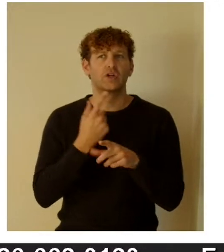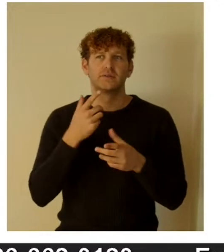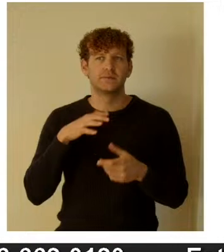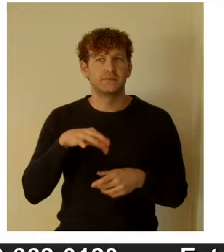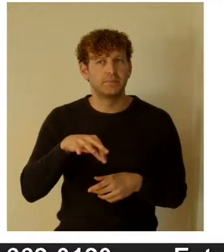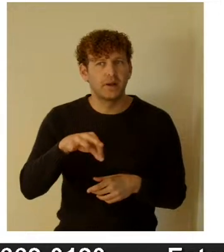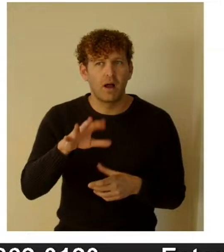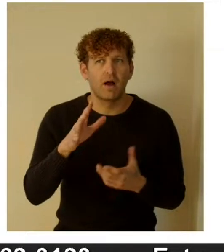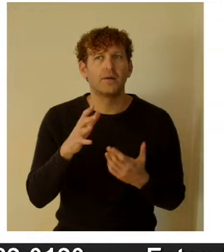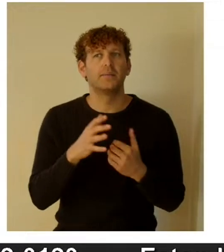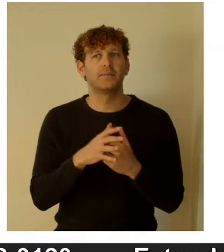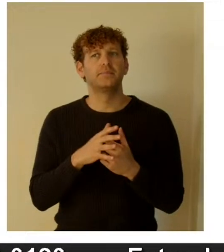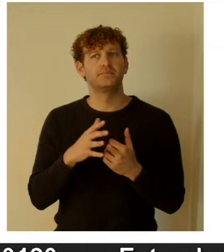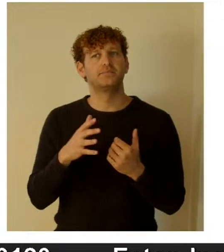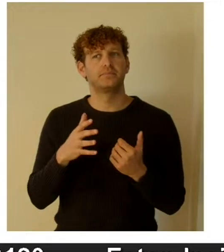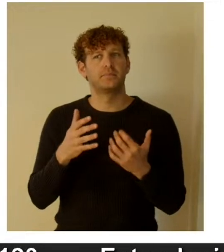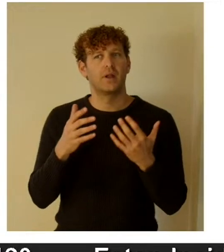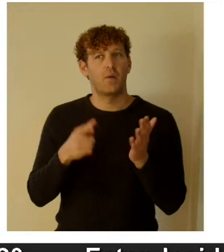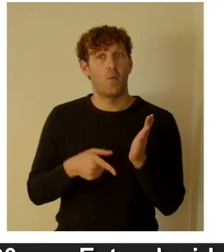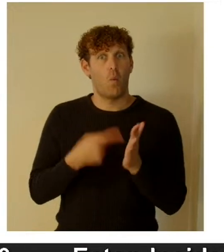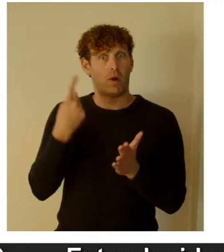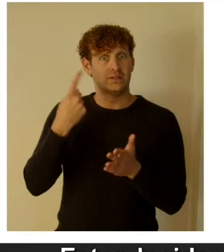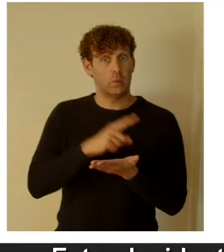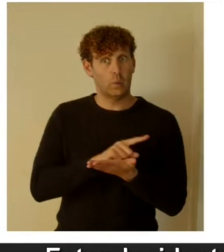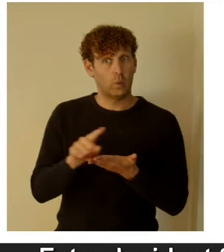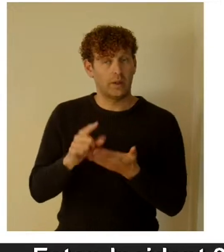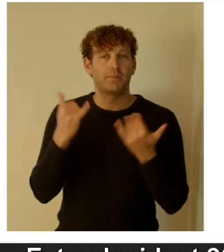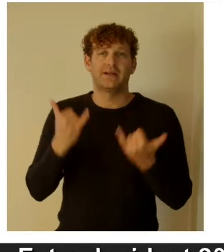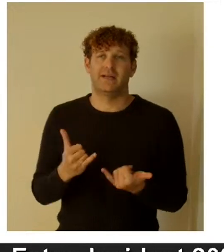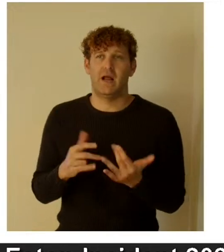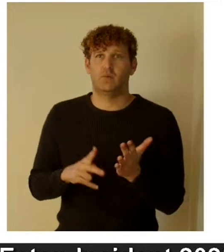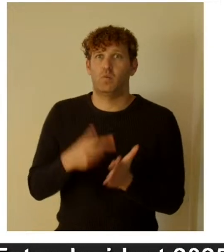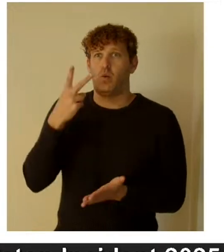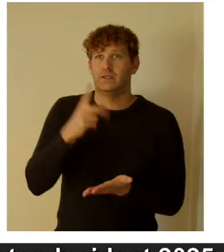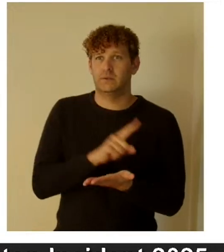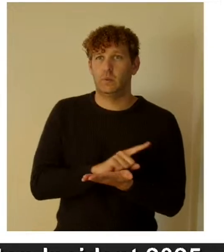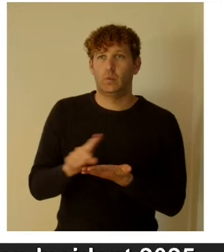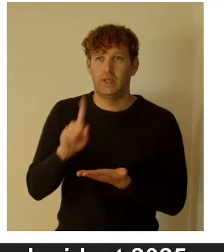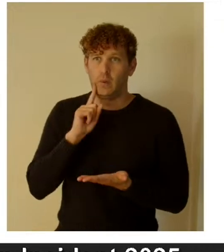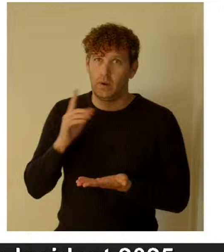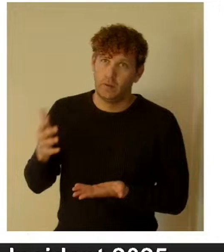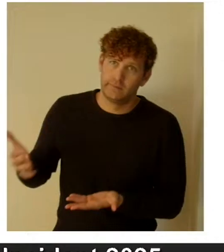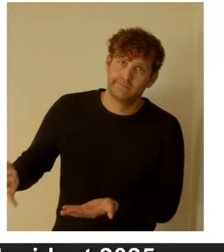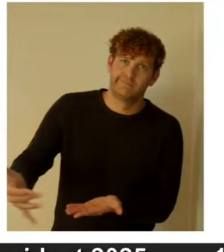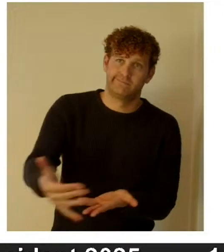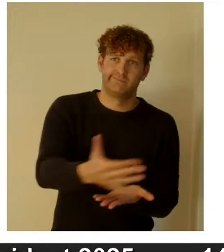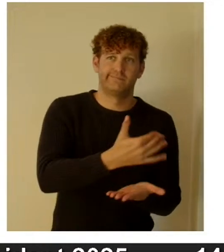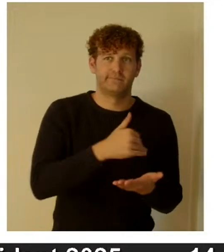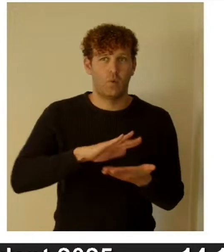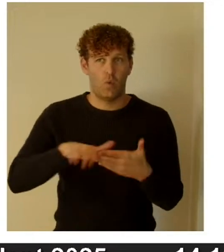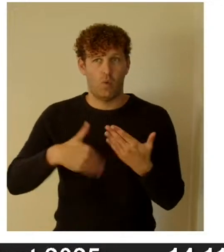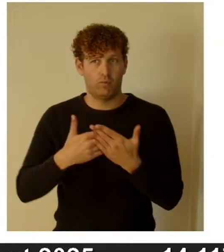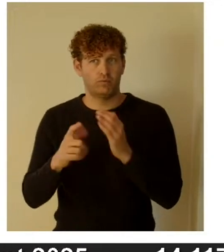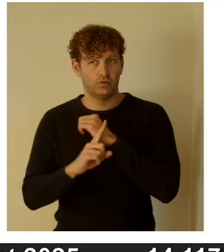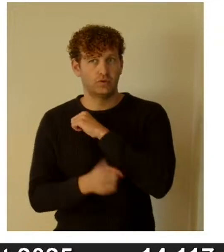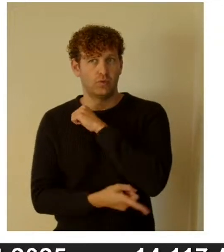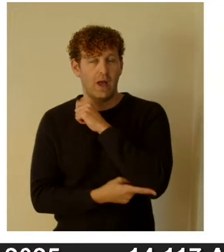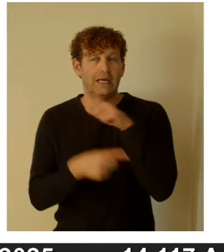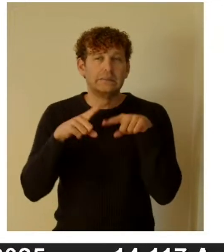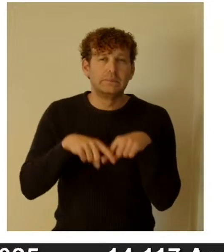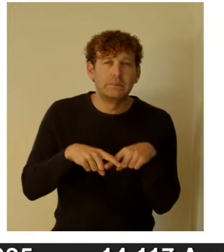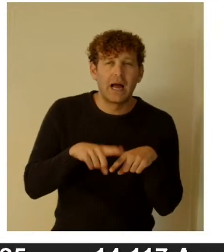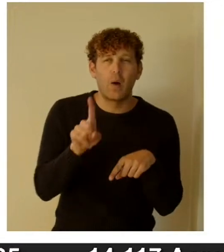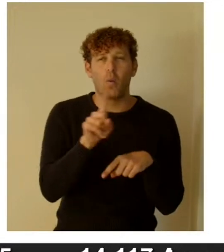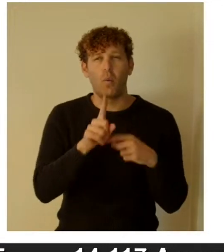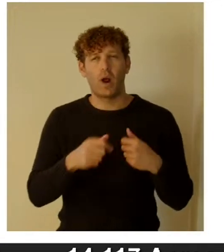We're going to go twice a week until we can resolve the built-up trash in your community. This, of course, varies depending upon where you're located. If you're